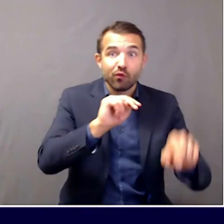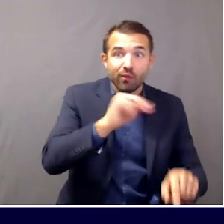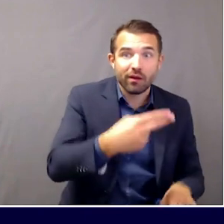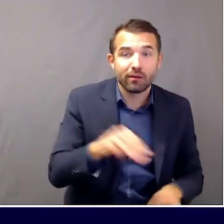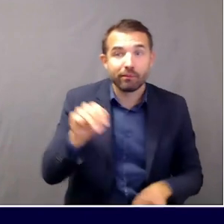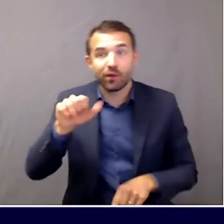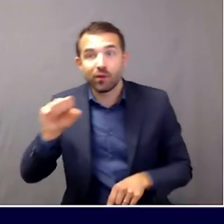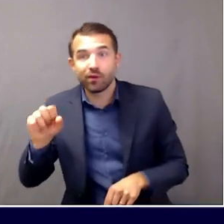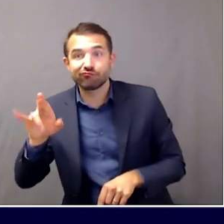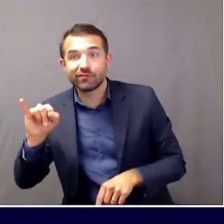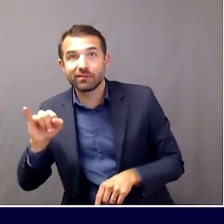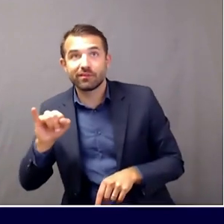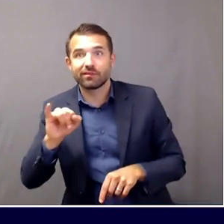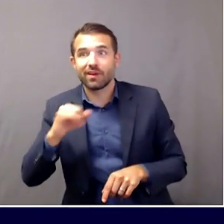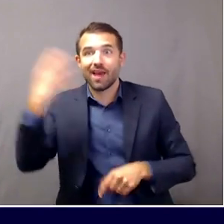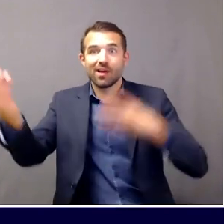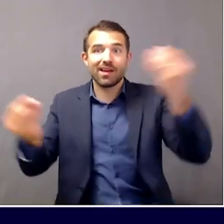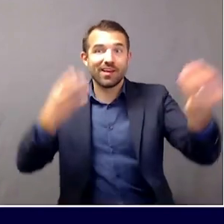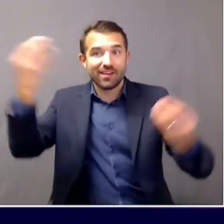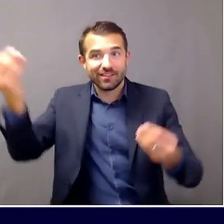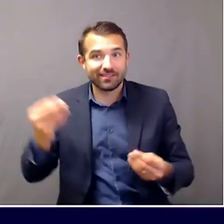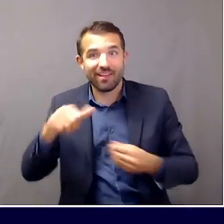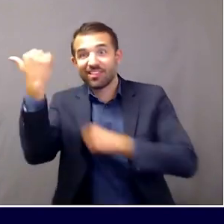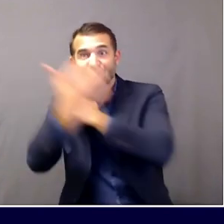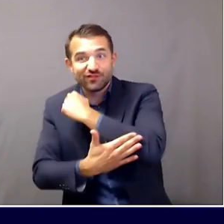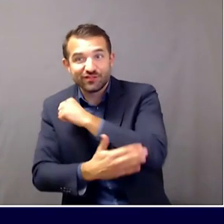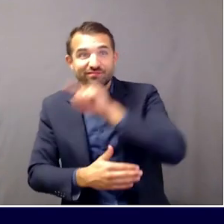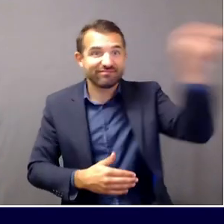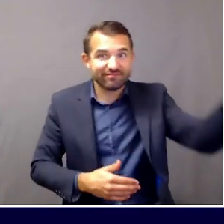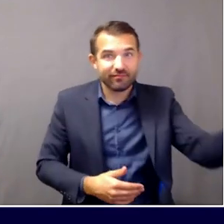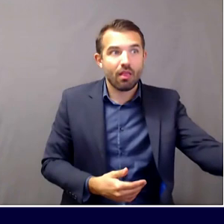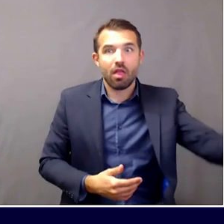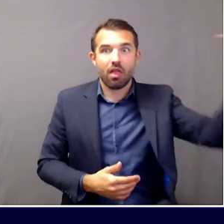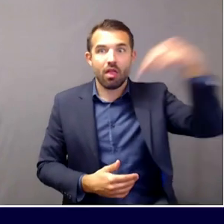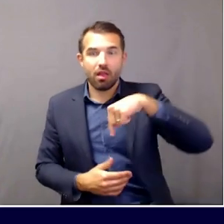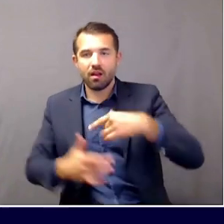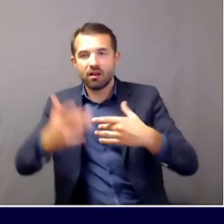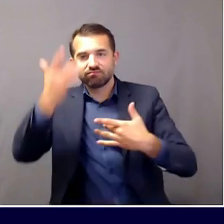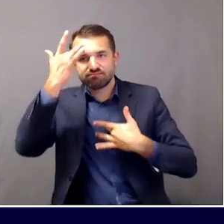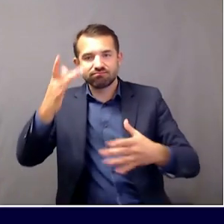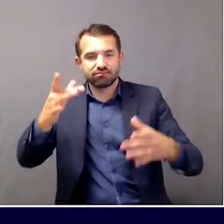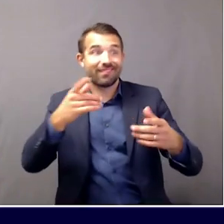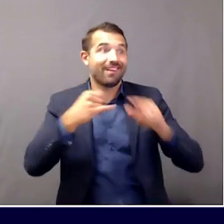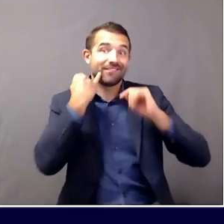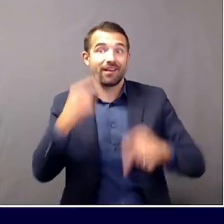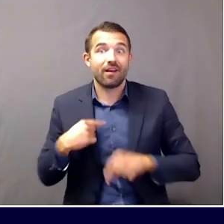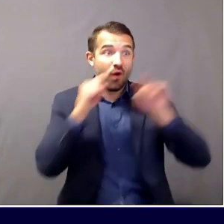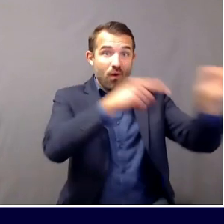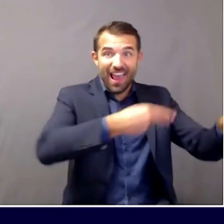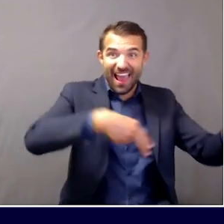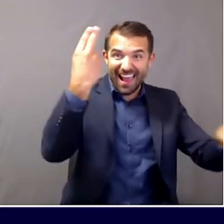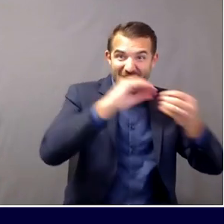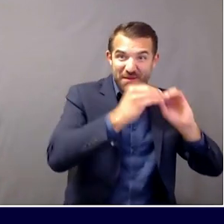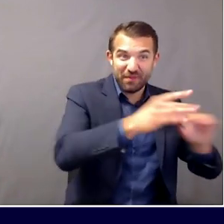places, and inadvertently picking up the virus when they happen to be visiting folks in places in the Midwest, the